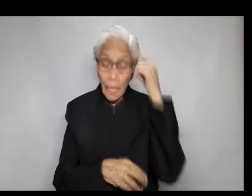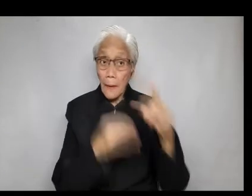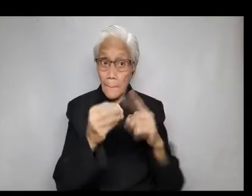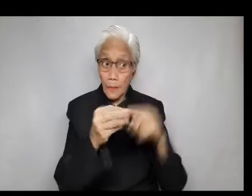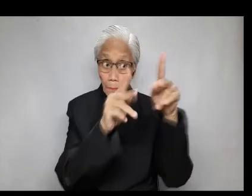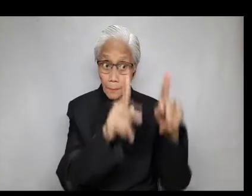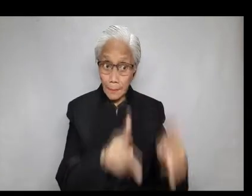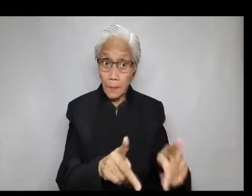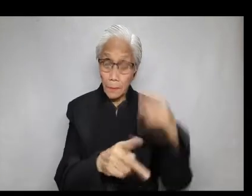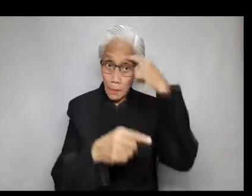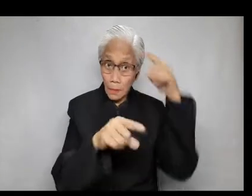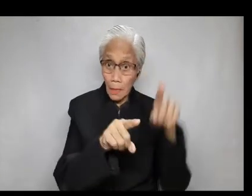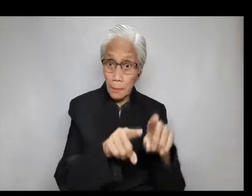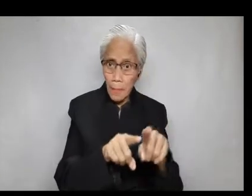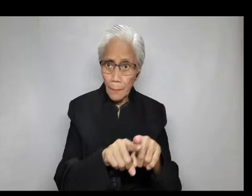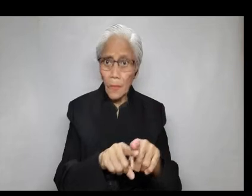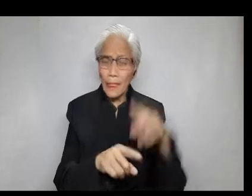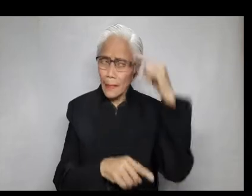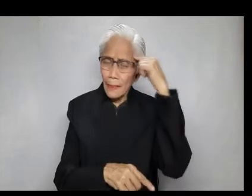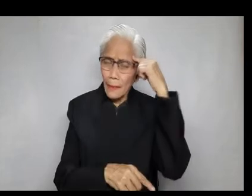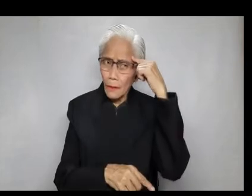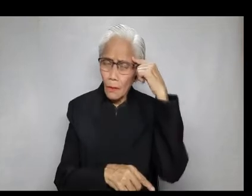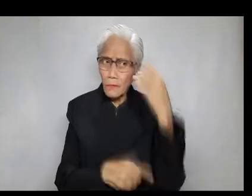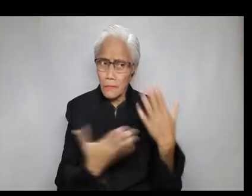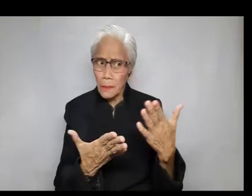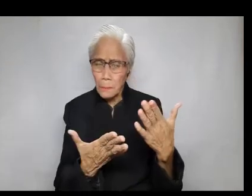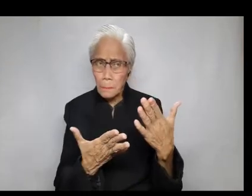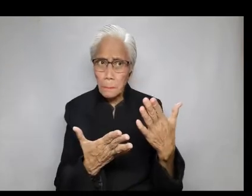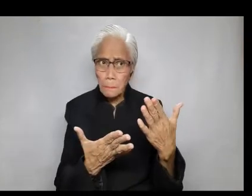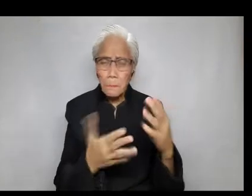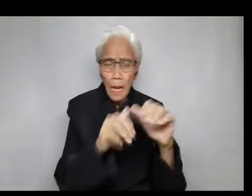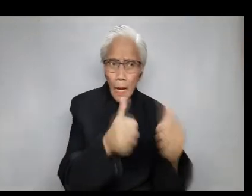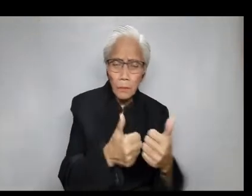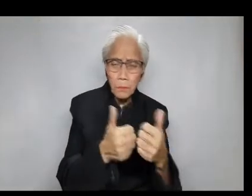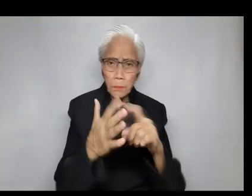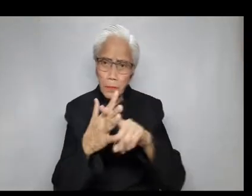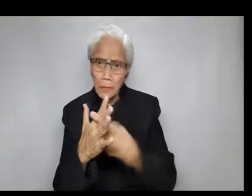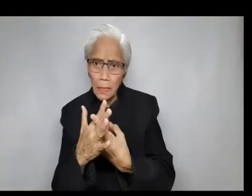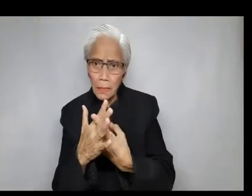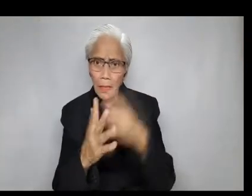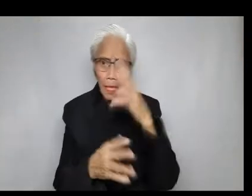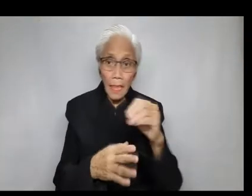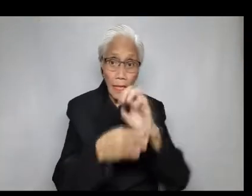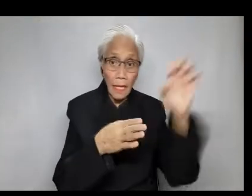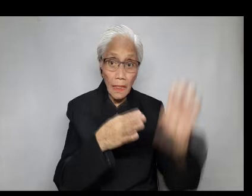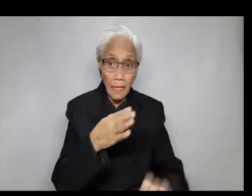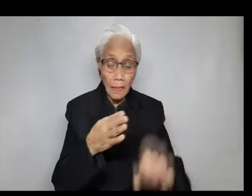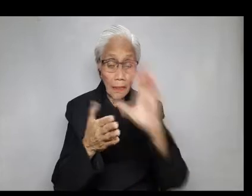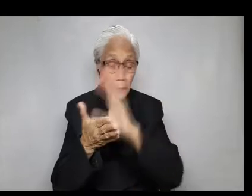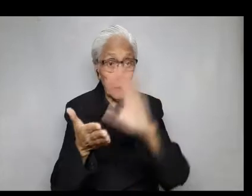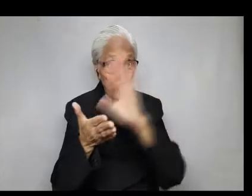the person's affirmations. At least think of affirming statements to start